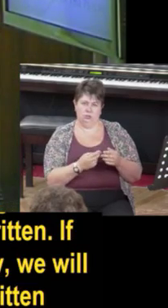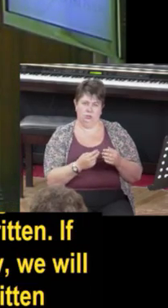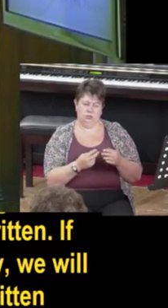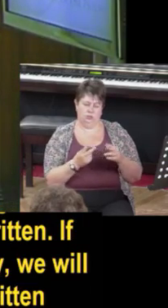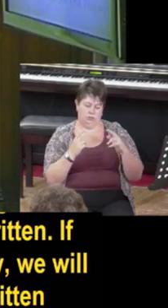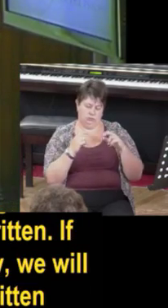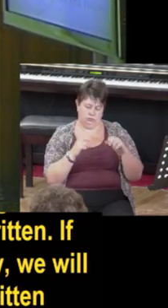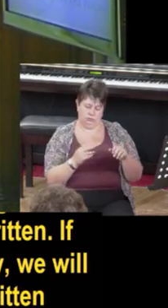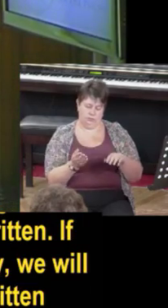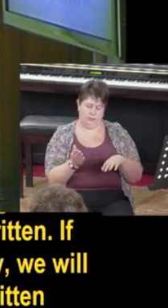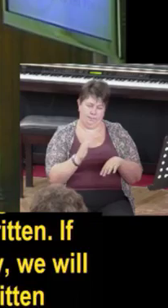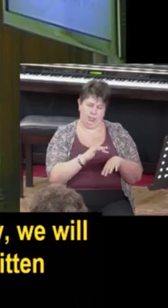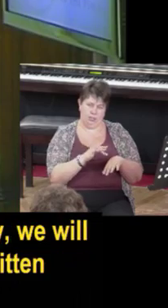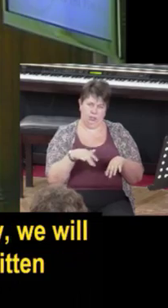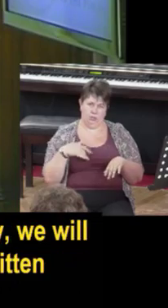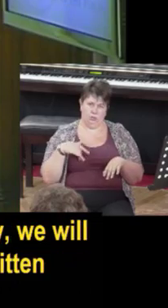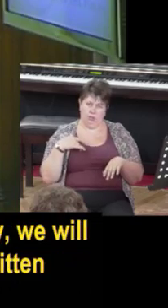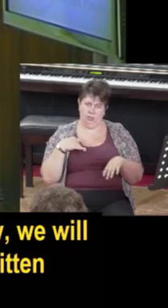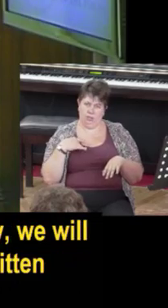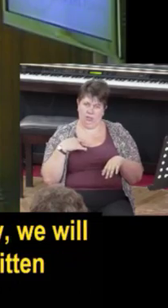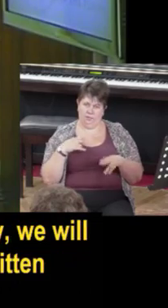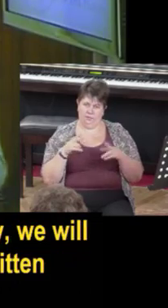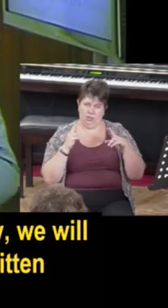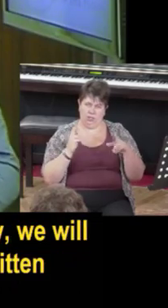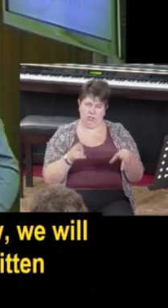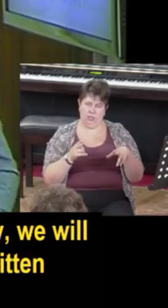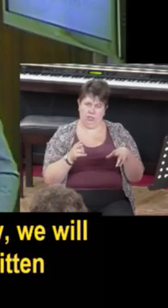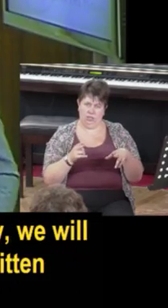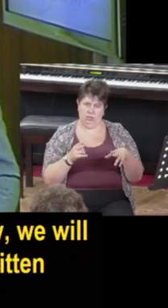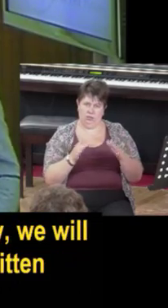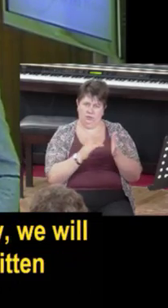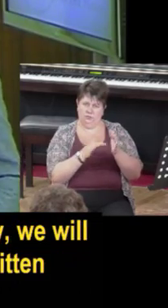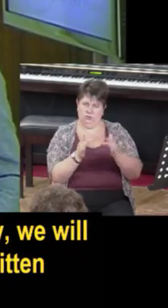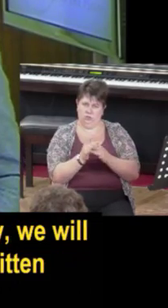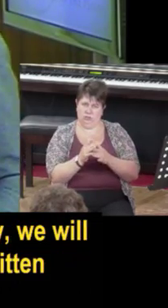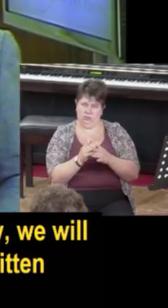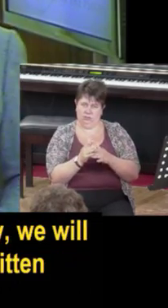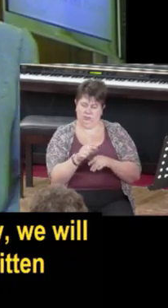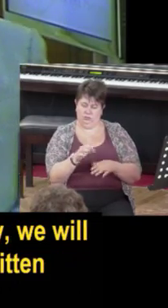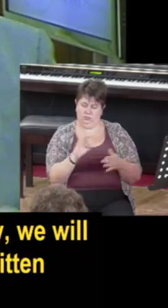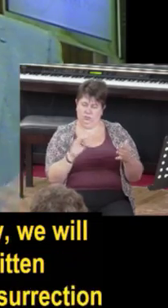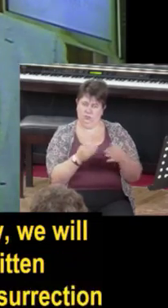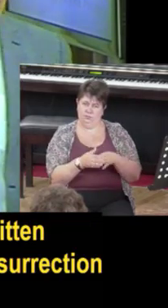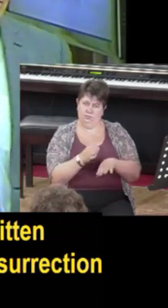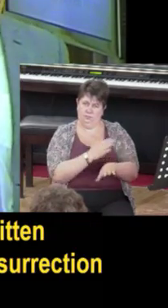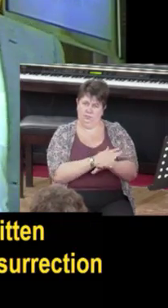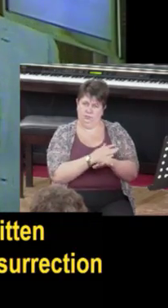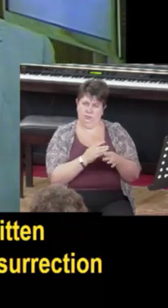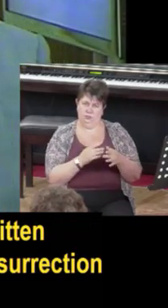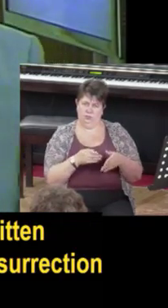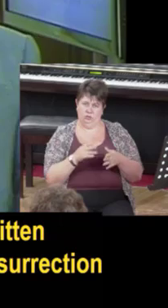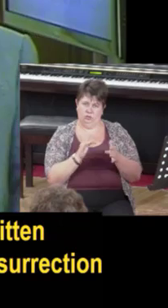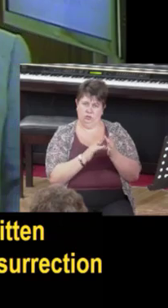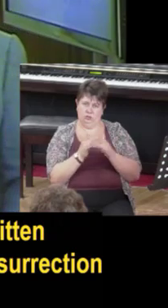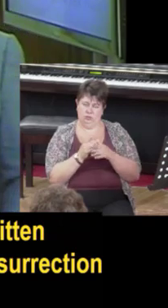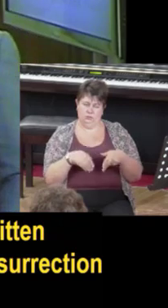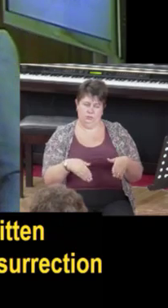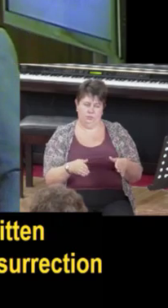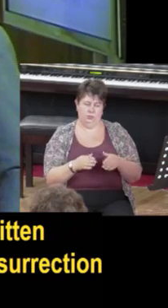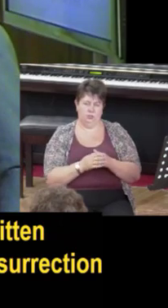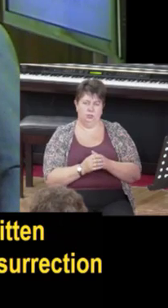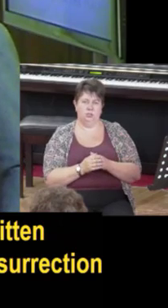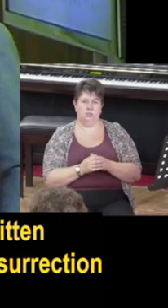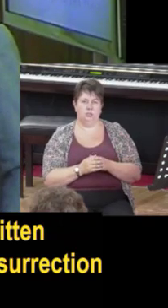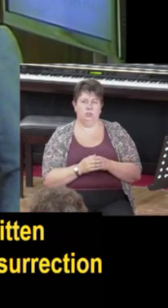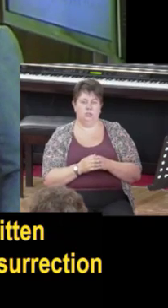the death, and the resurrection of Jesus. The Psalms that point us in particular